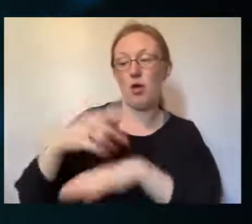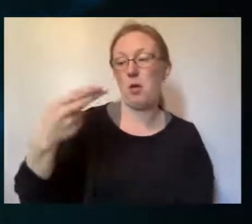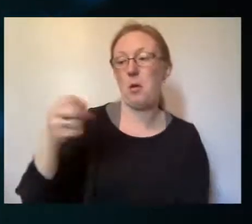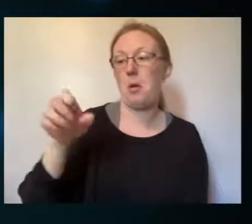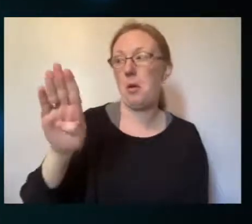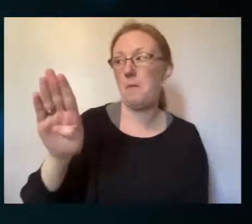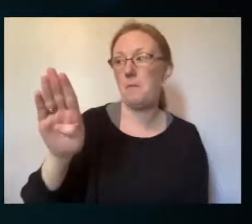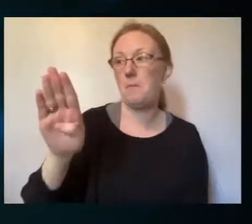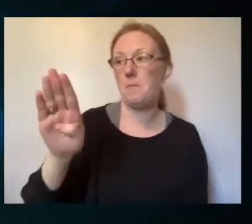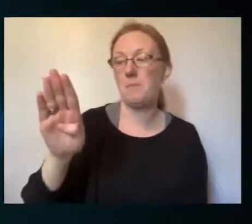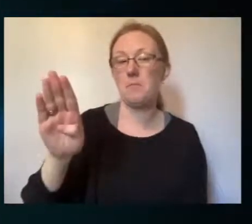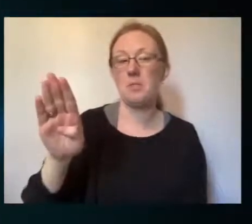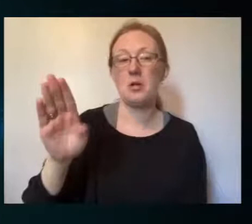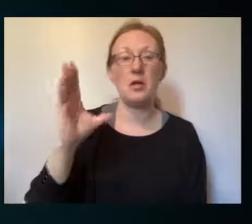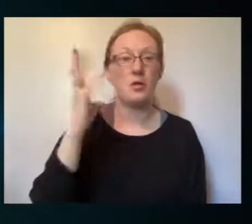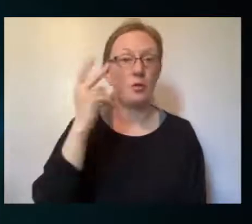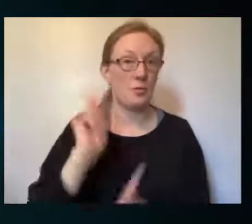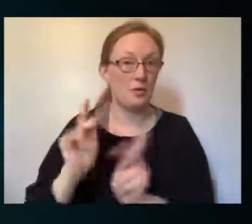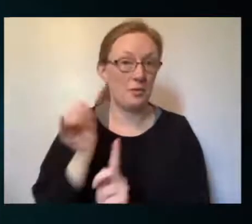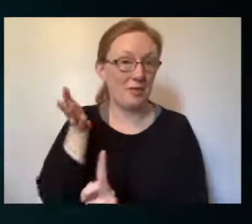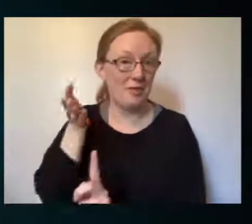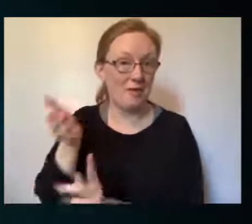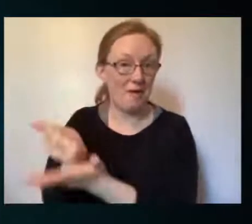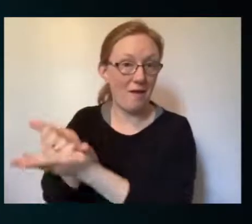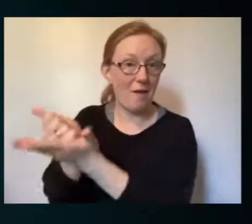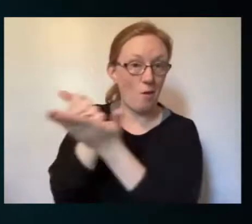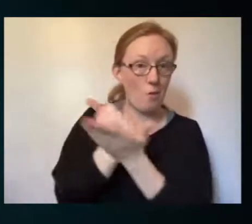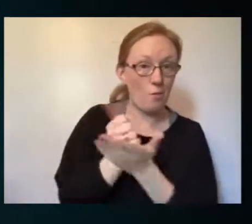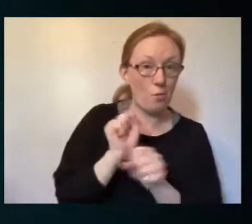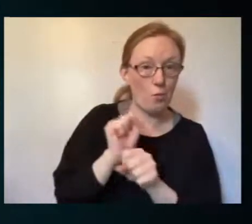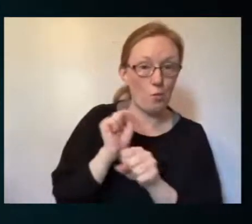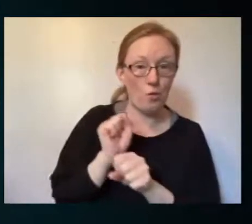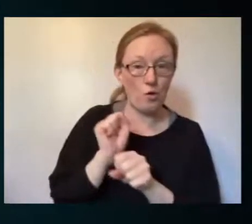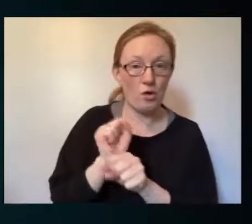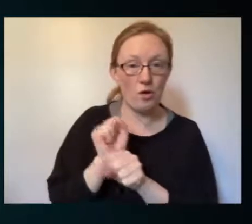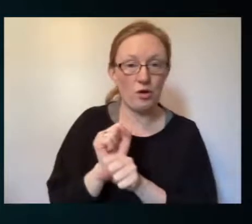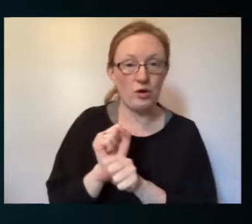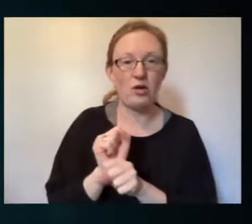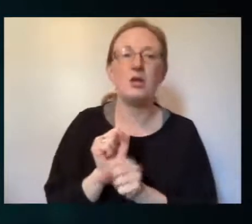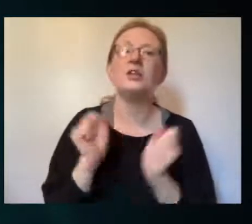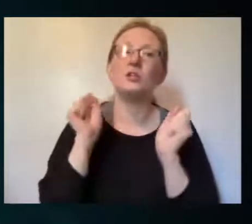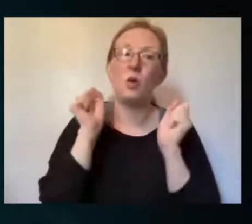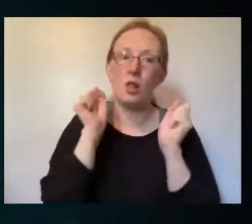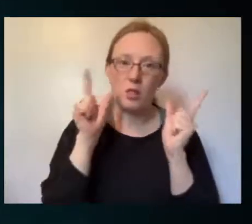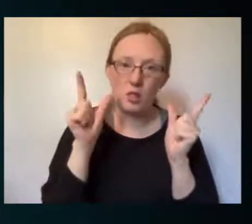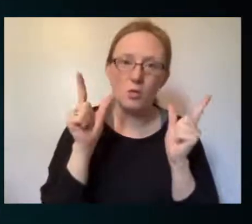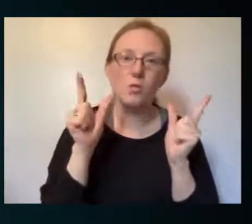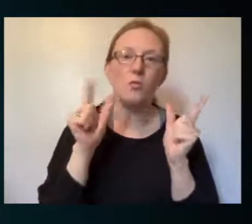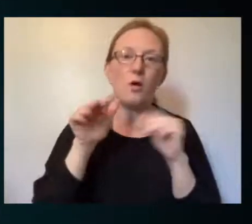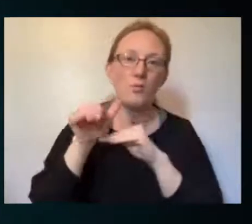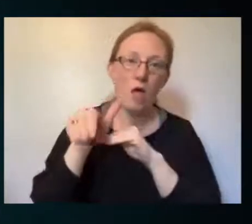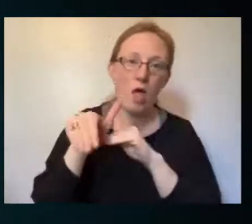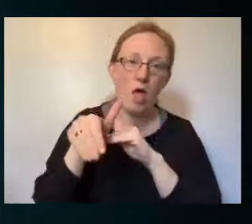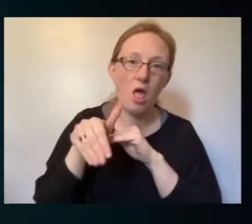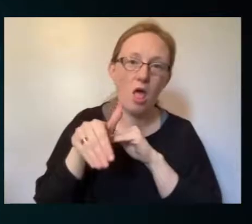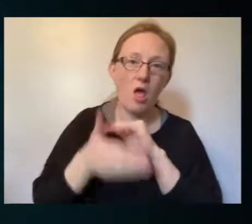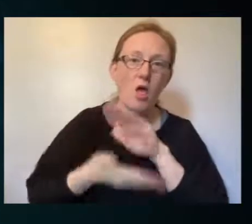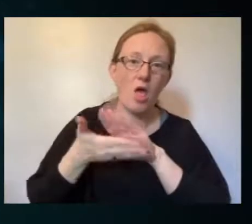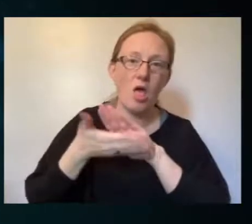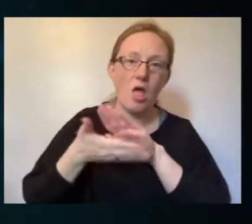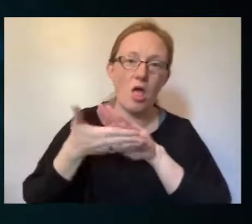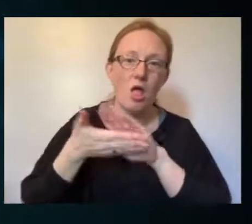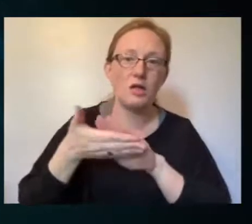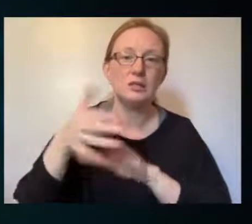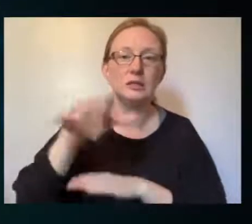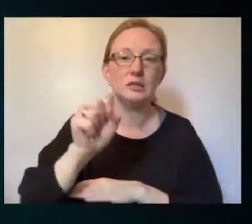The lovely people at Mozilla Hubs helped us do some of the work. And then it was essentially a lot of late nights getting it up and running. But that, of course, is not a sustainable